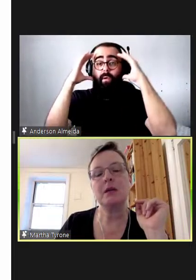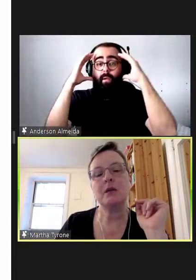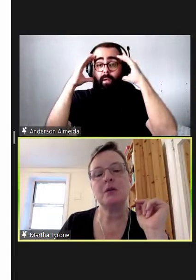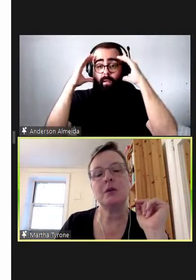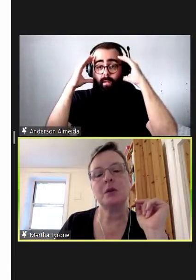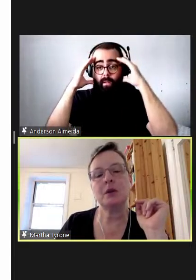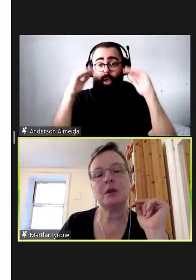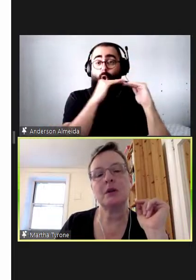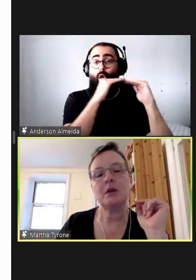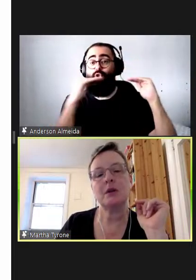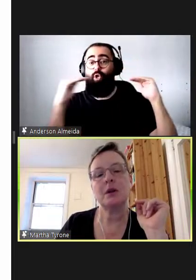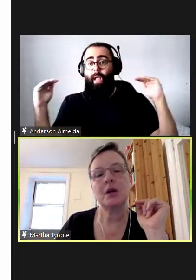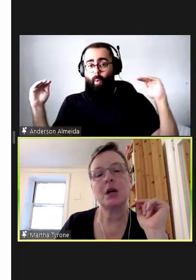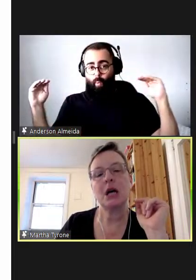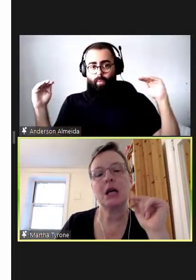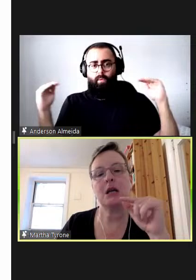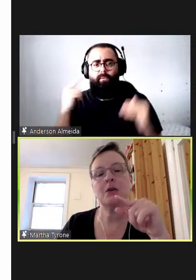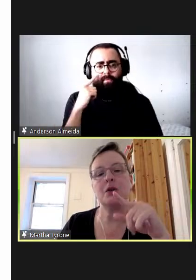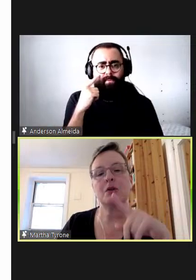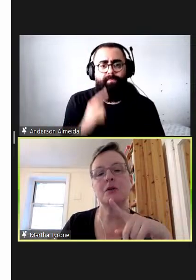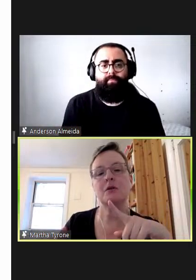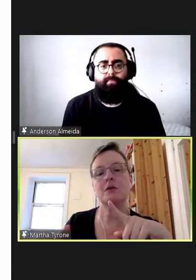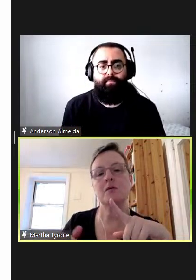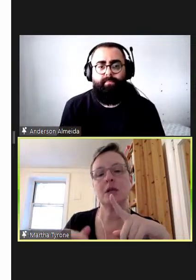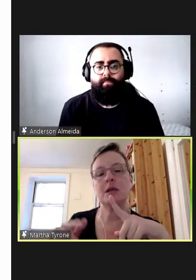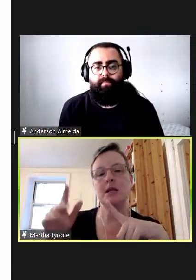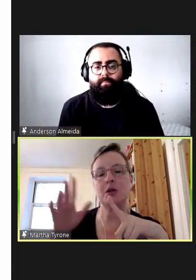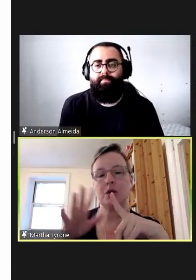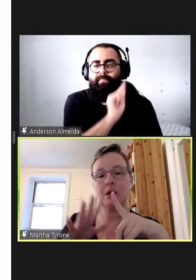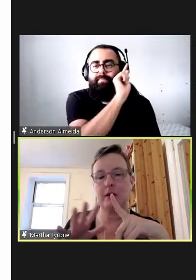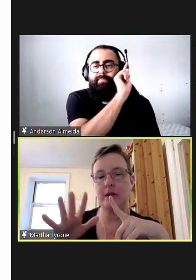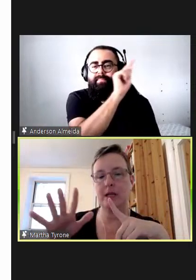So if you look at each